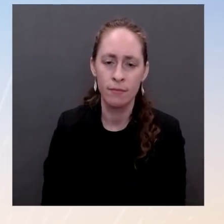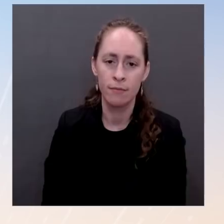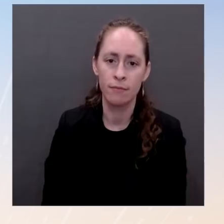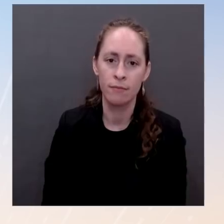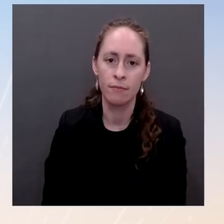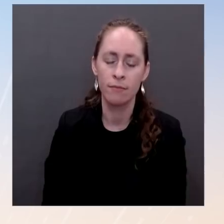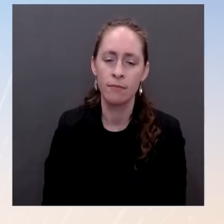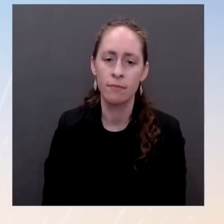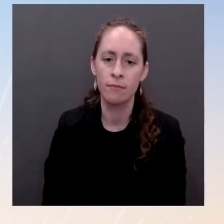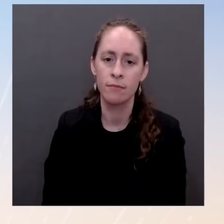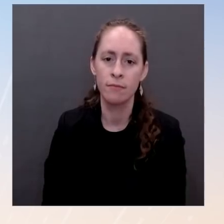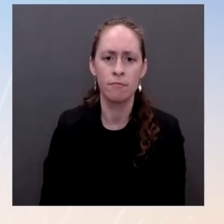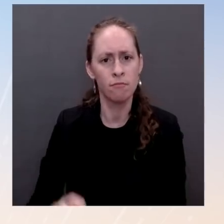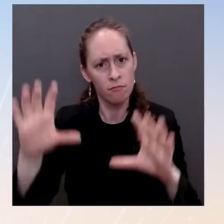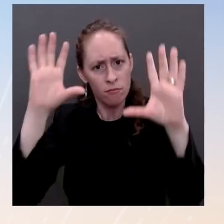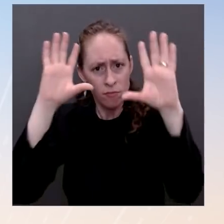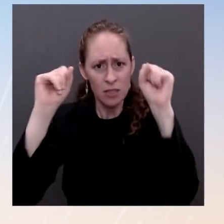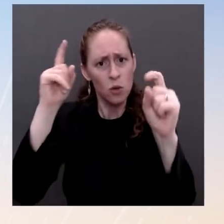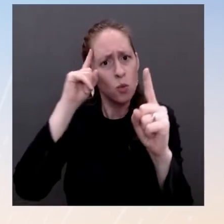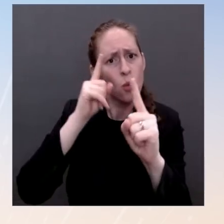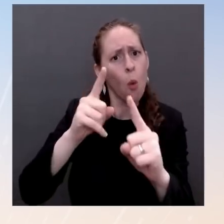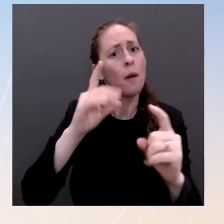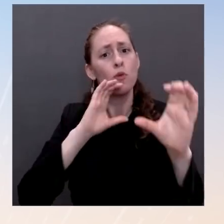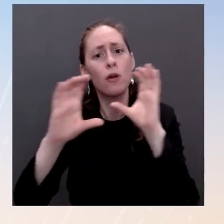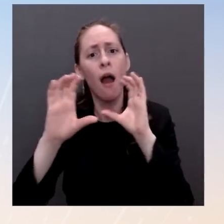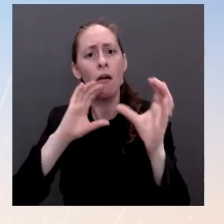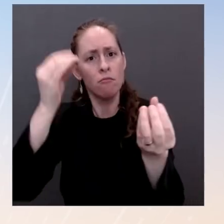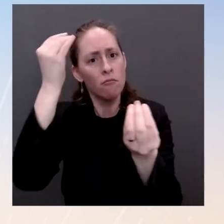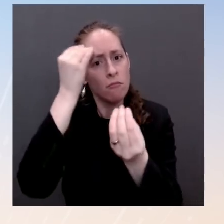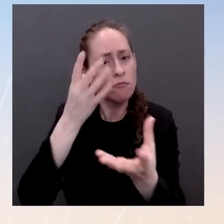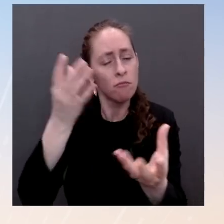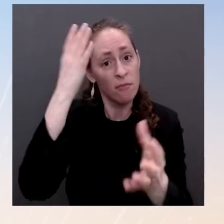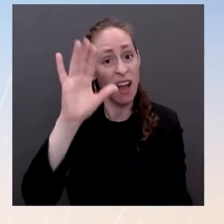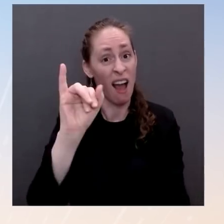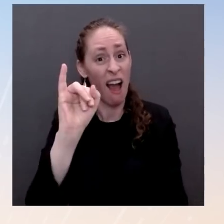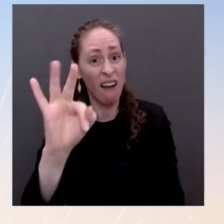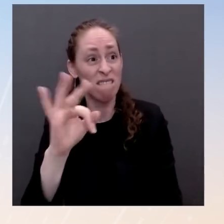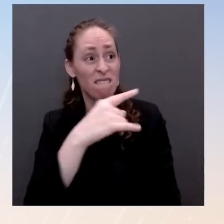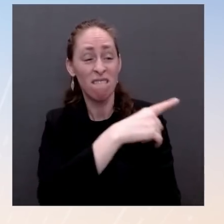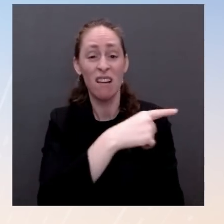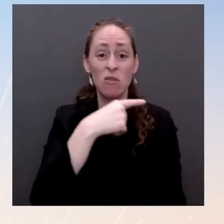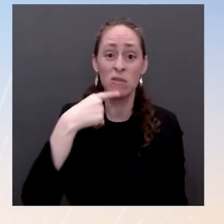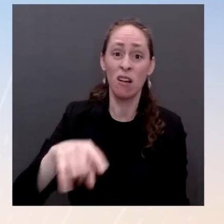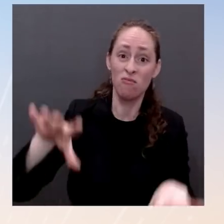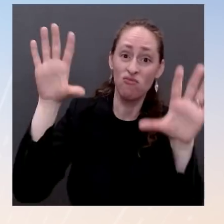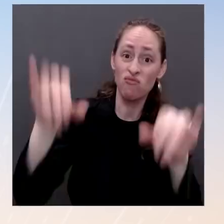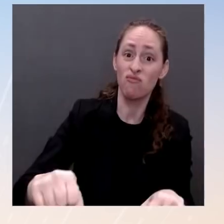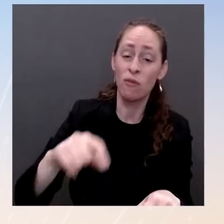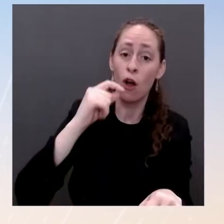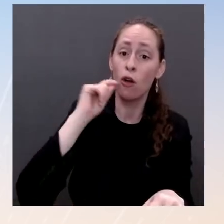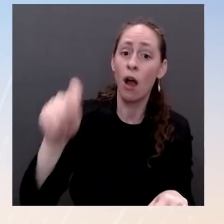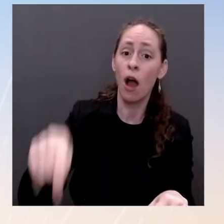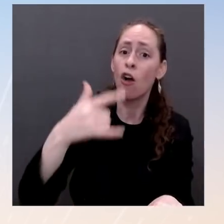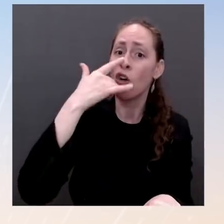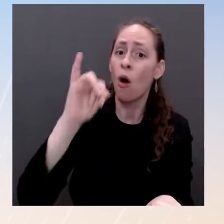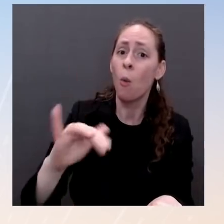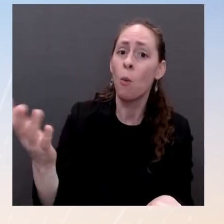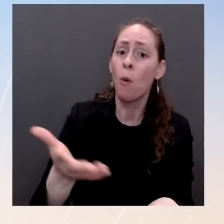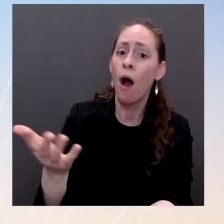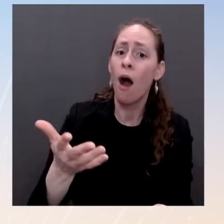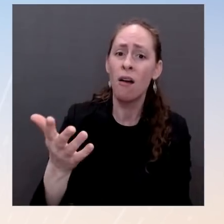conflict, potential invasion in a place that may feel far away and how could impact them, how that could impact them, and his engagement. Go